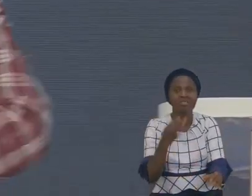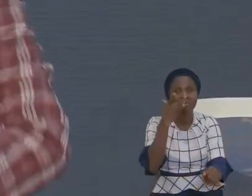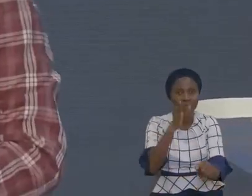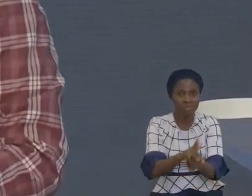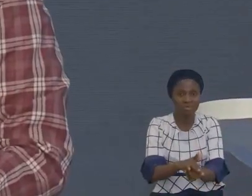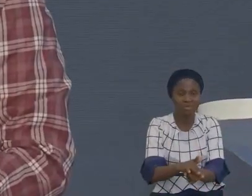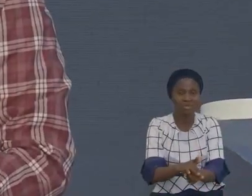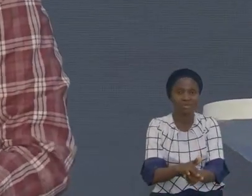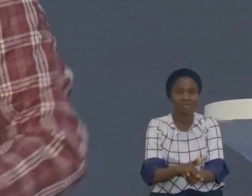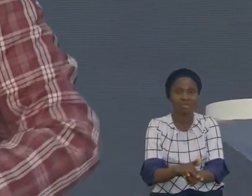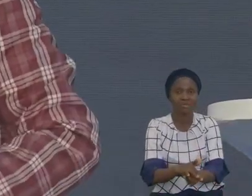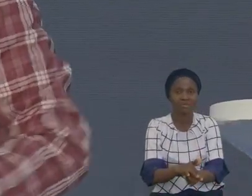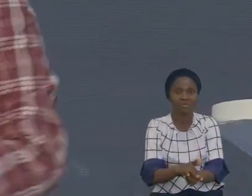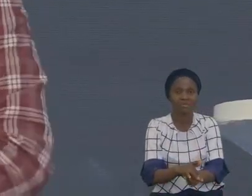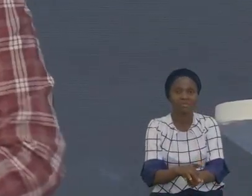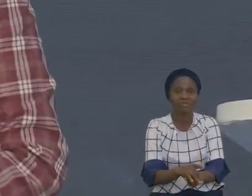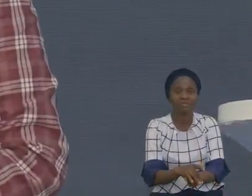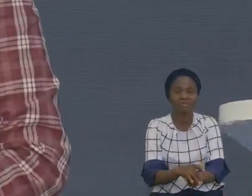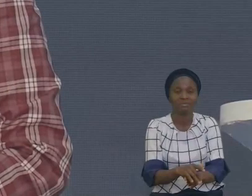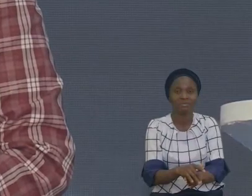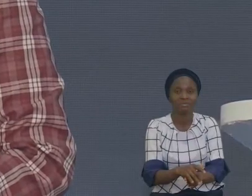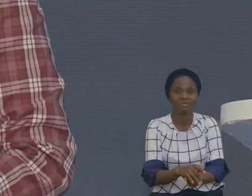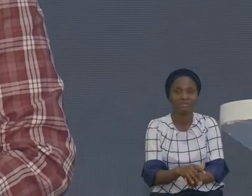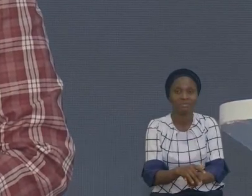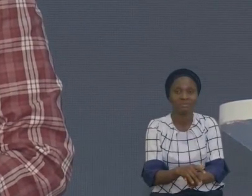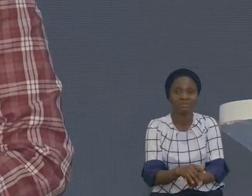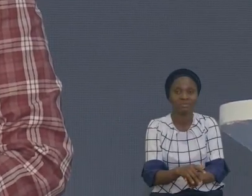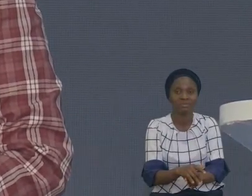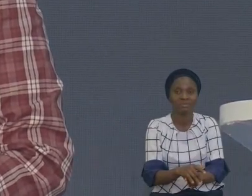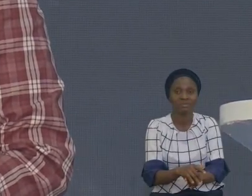Walking, expending energy,